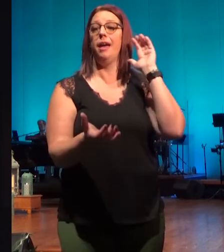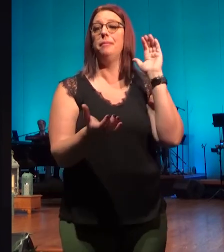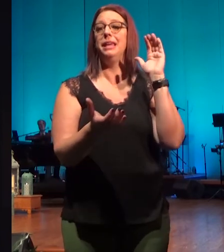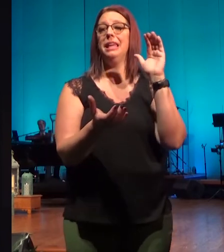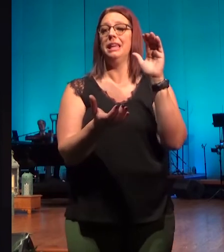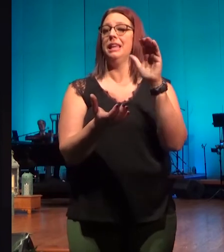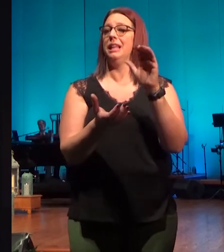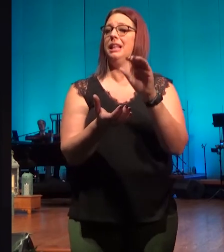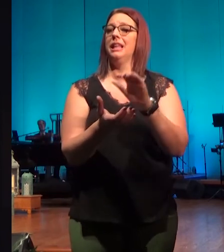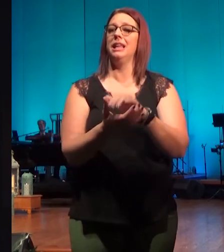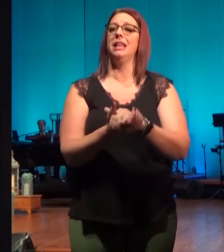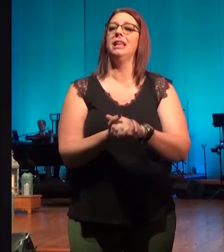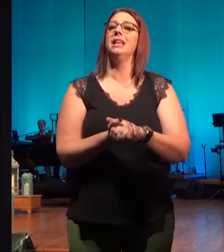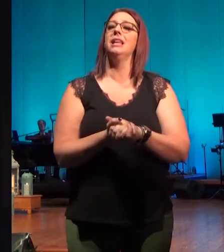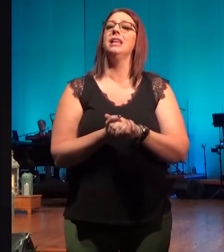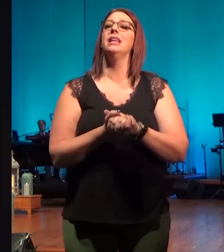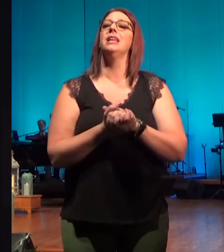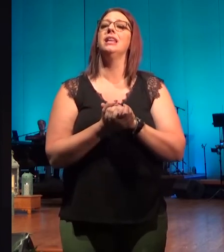believe.